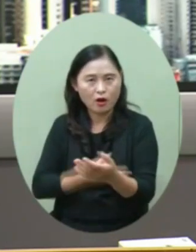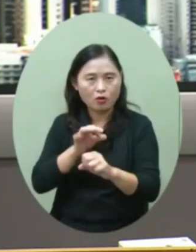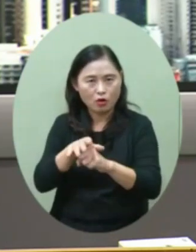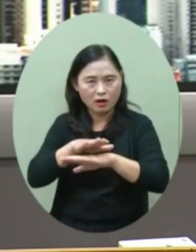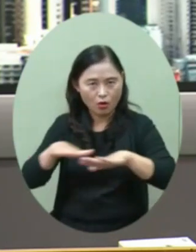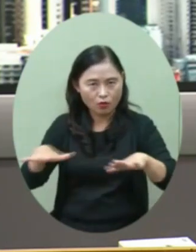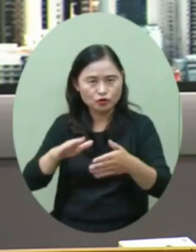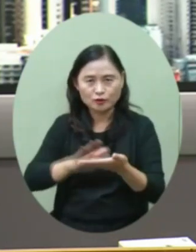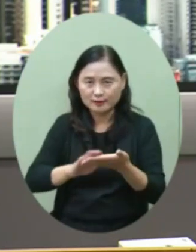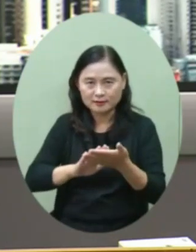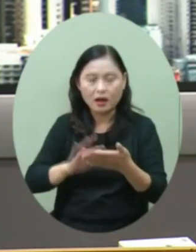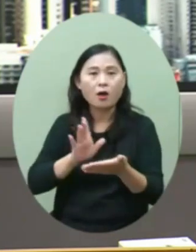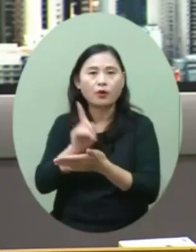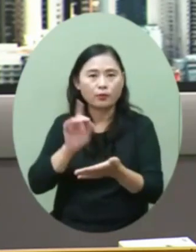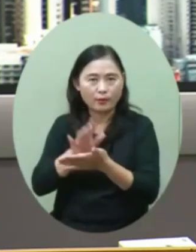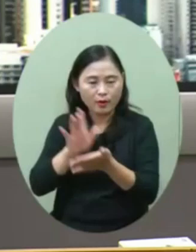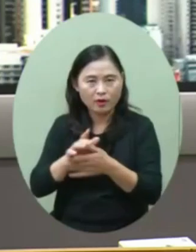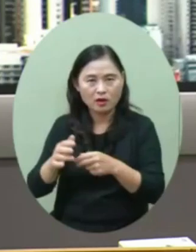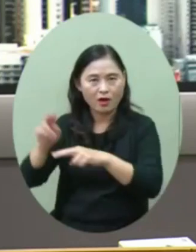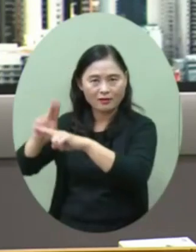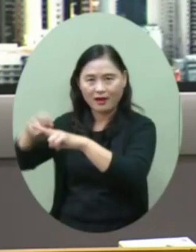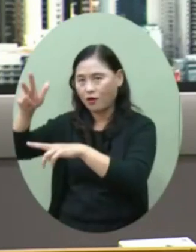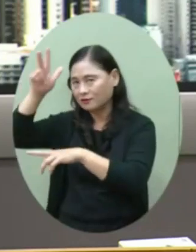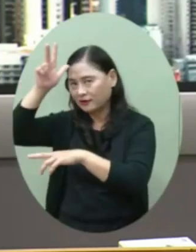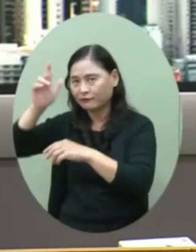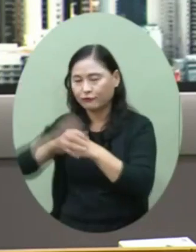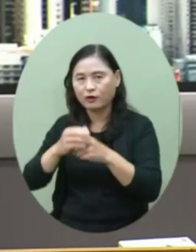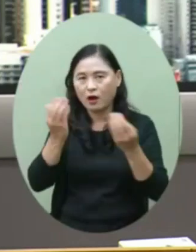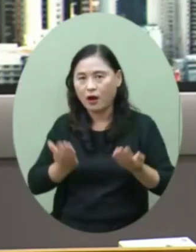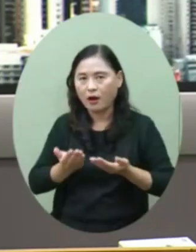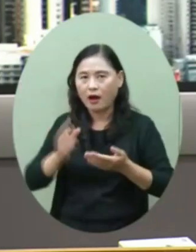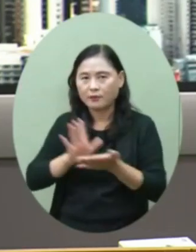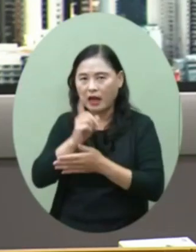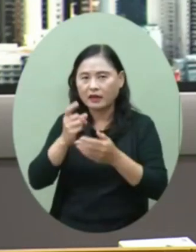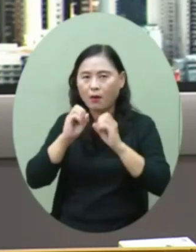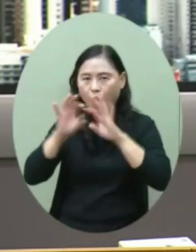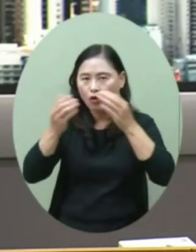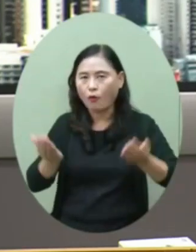on how we are going to what we do every year to